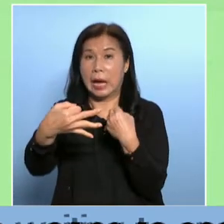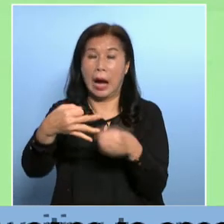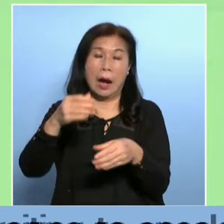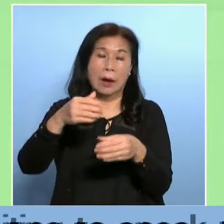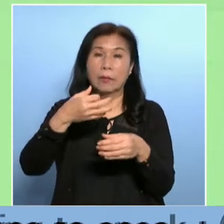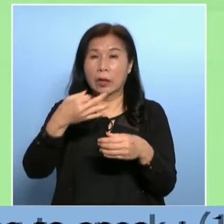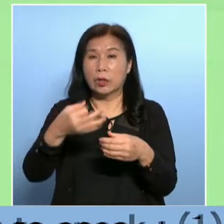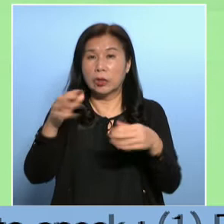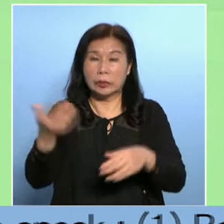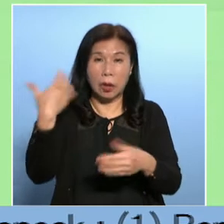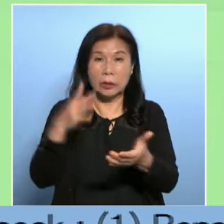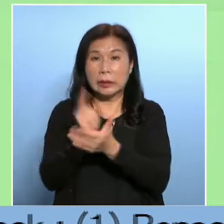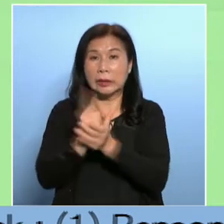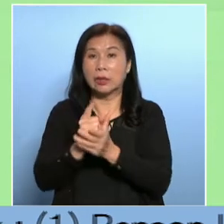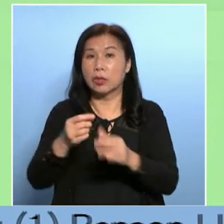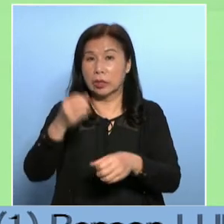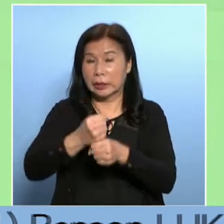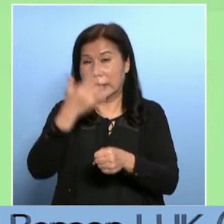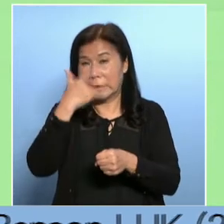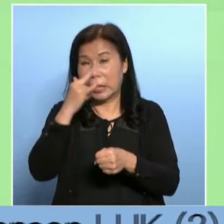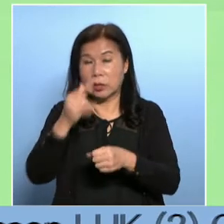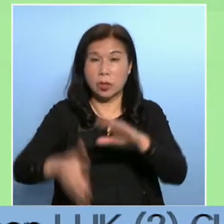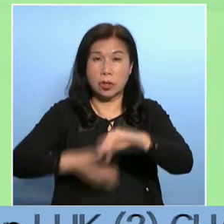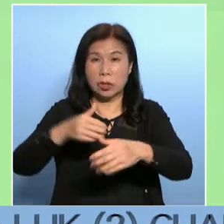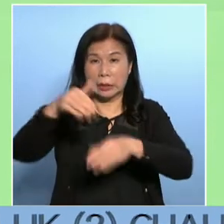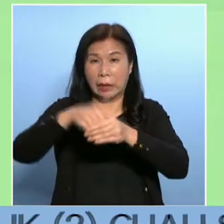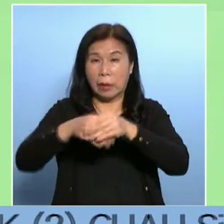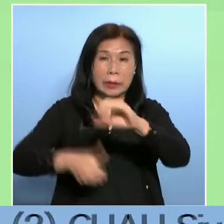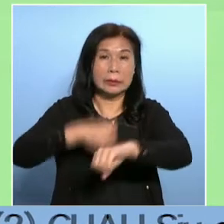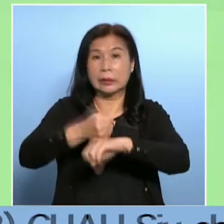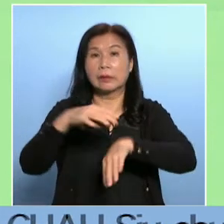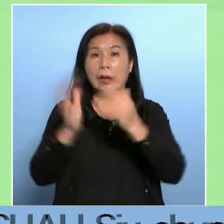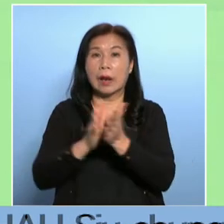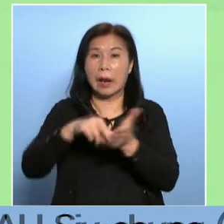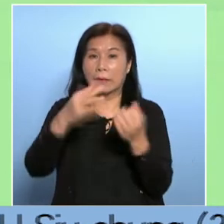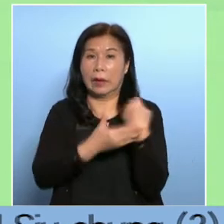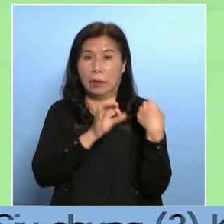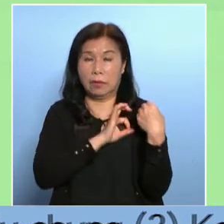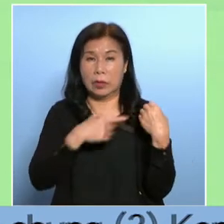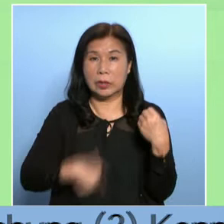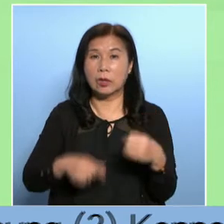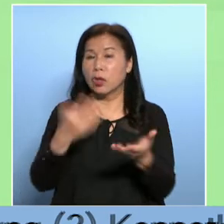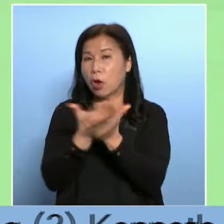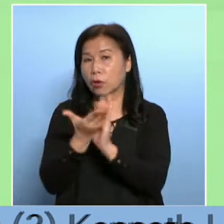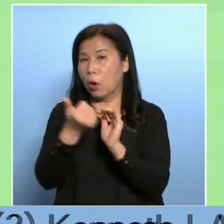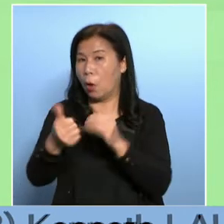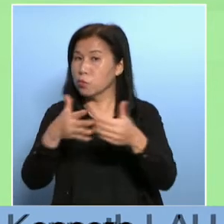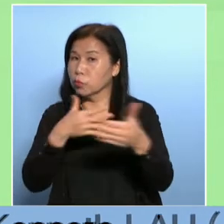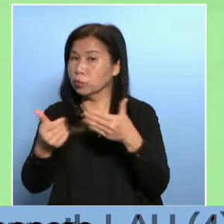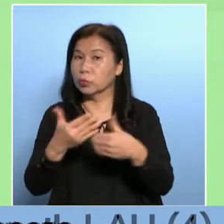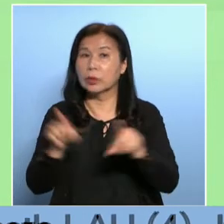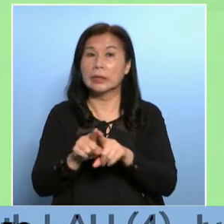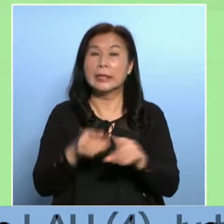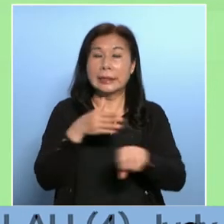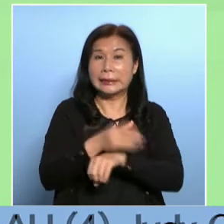to the third reading, and last year we managed to return a new term of LegCo. This was